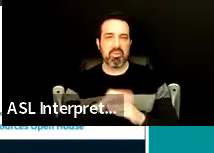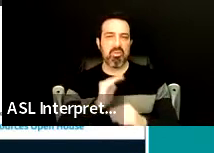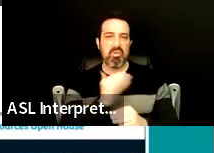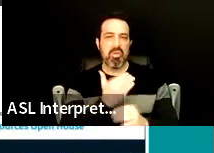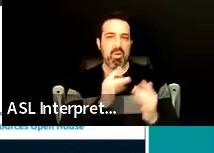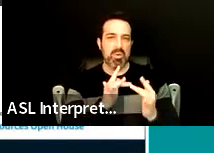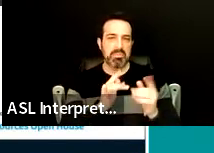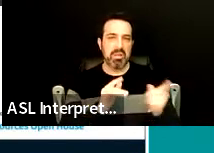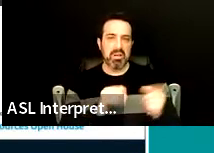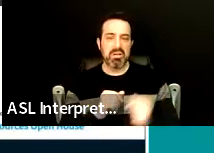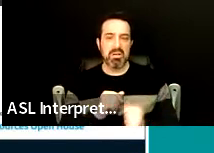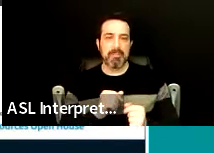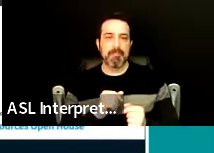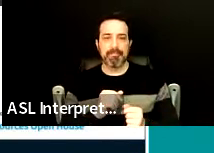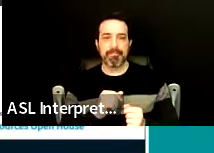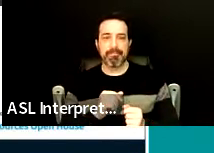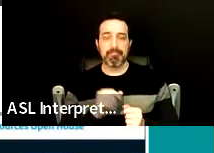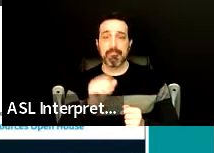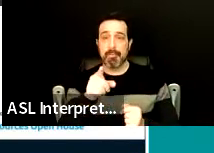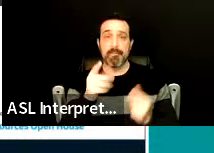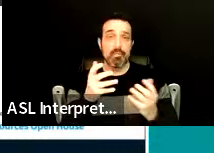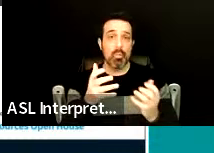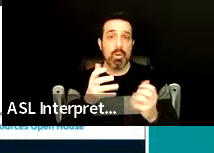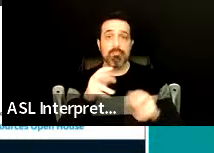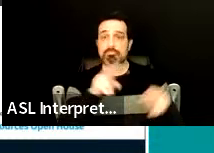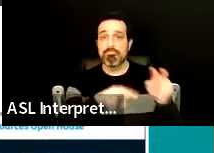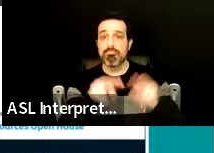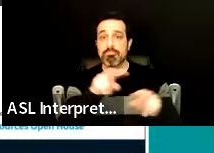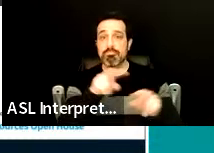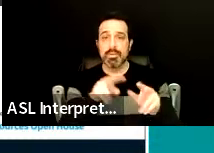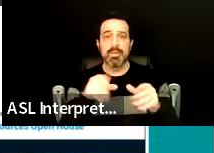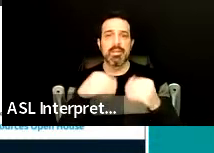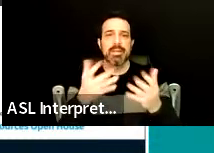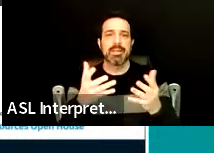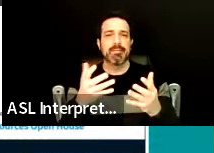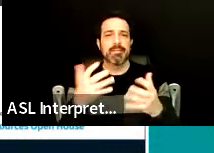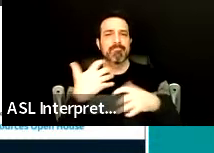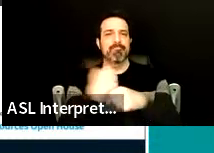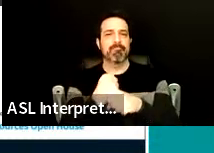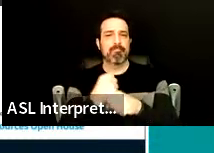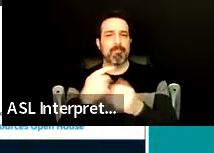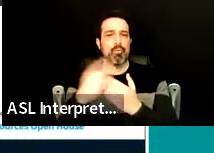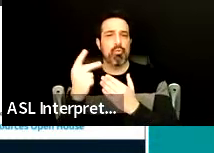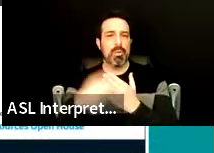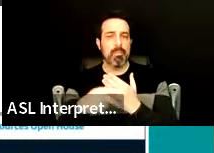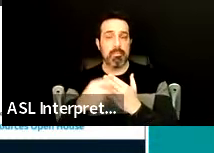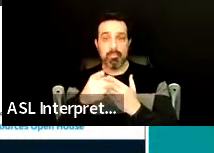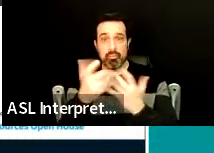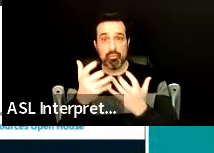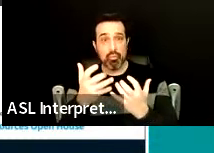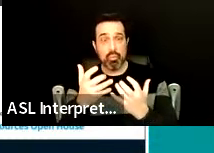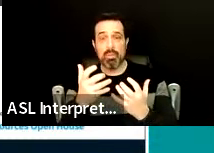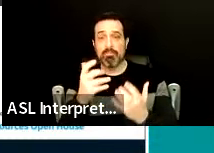website if you want to view that, and that gives an overview of the program. So if you want to direct